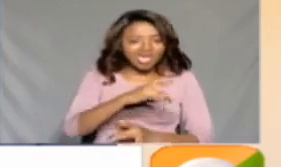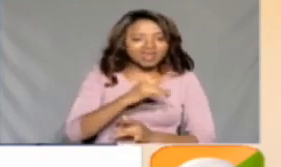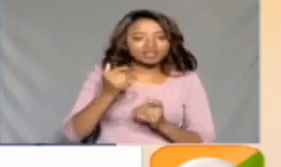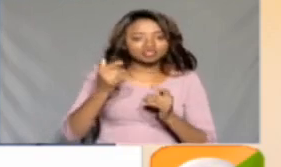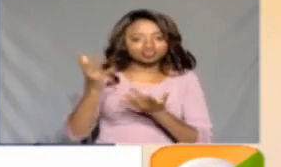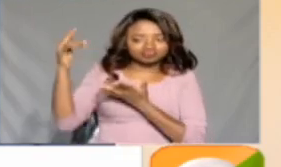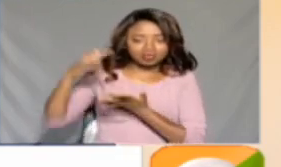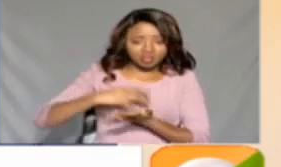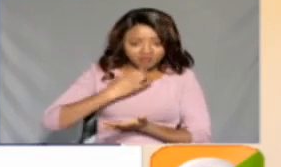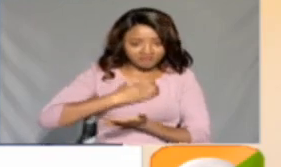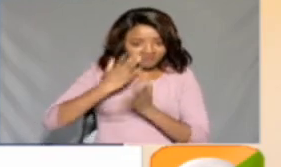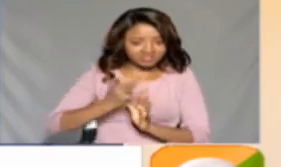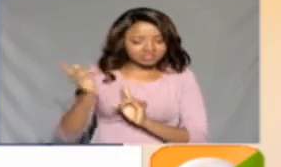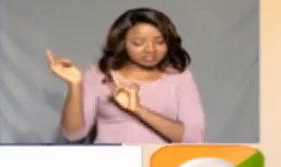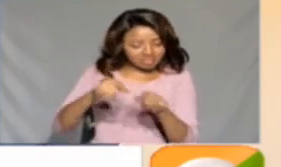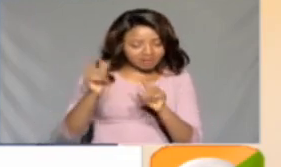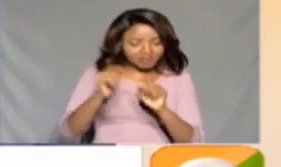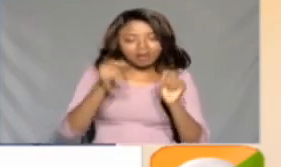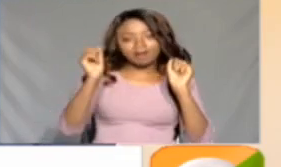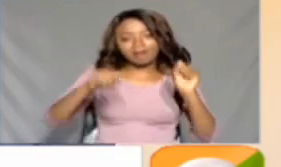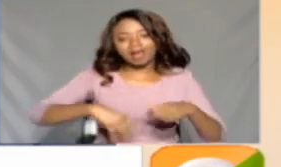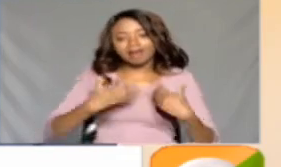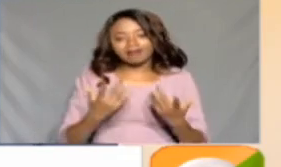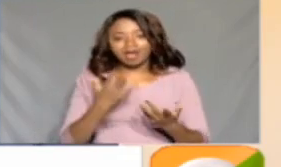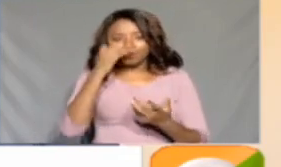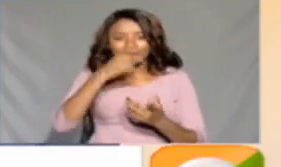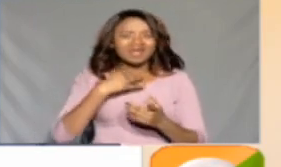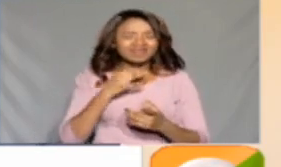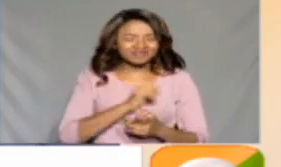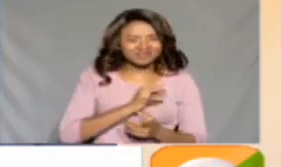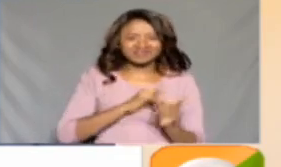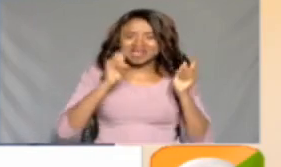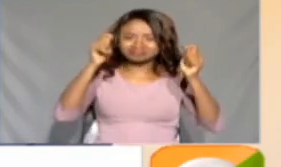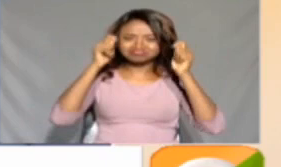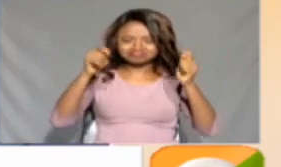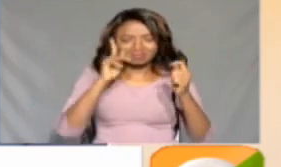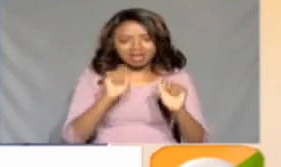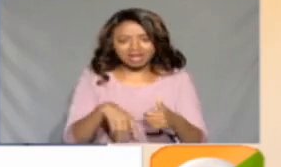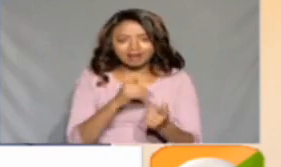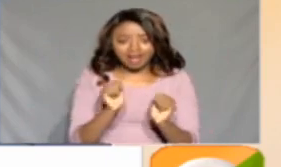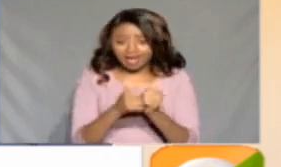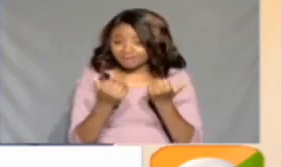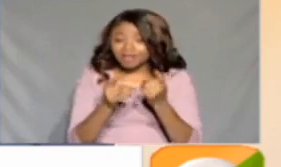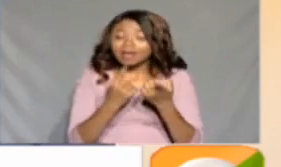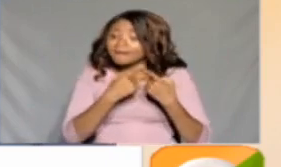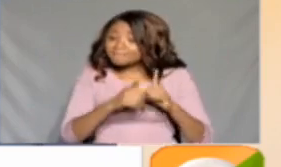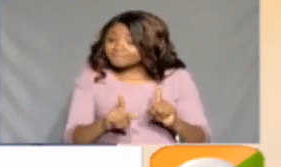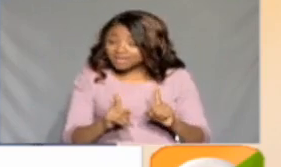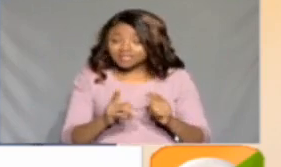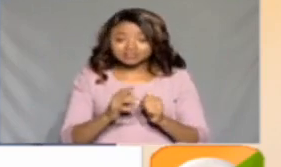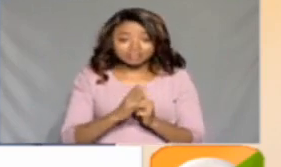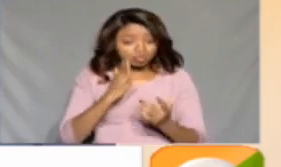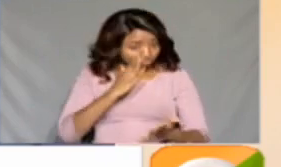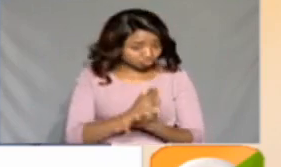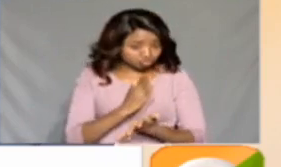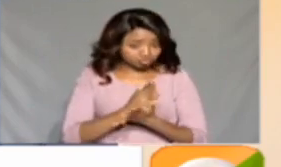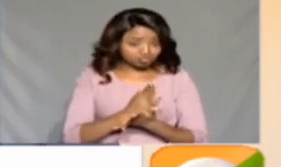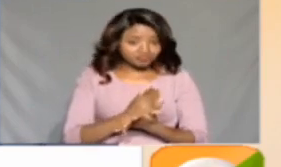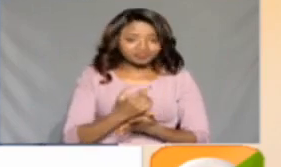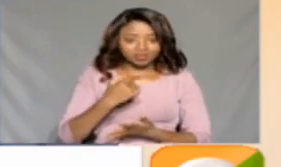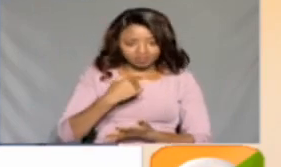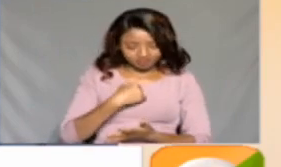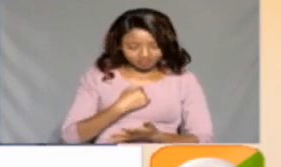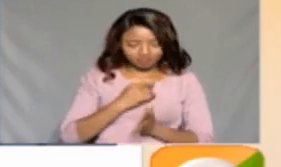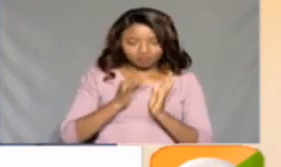because they don't expect to meet demonstrations on the way from the airport and so forth and so on. So to that extent, politically, we have